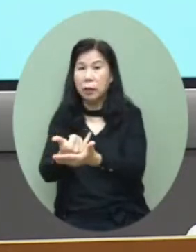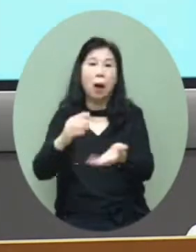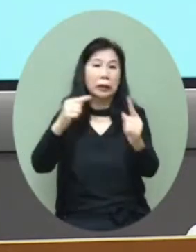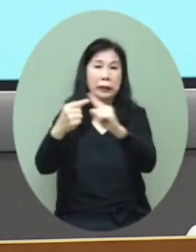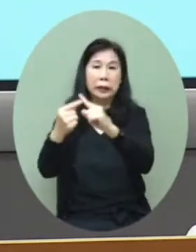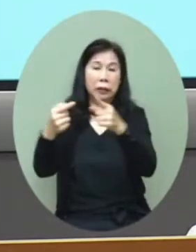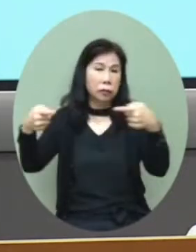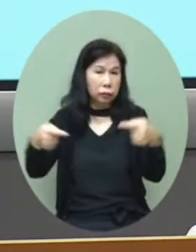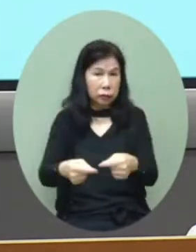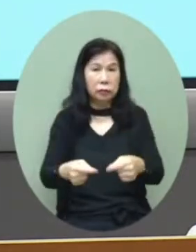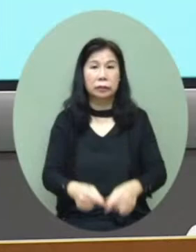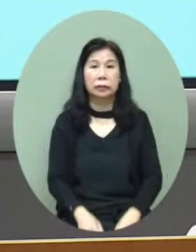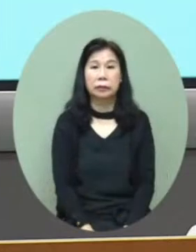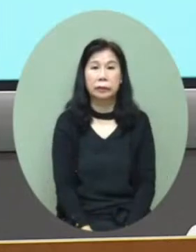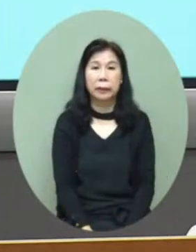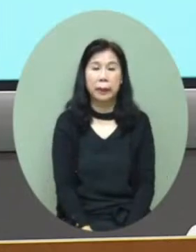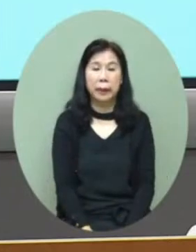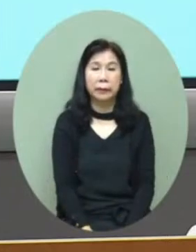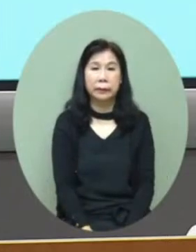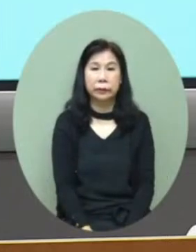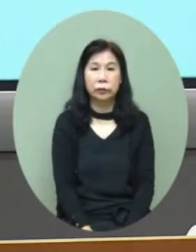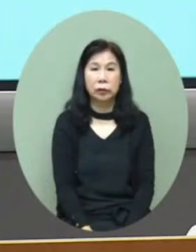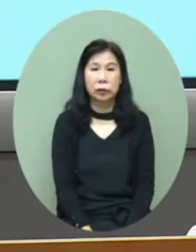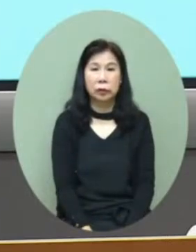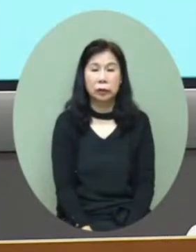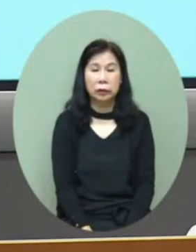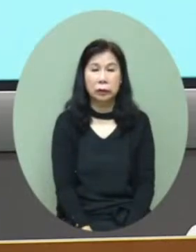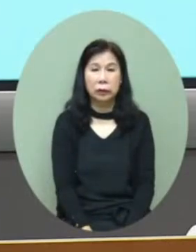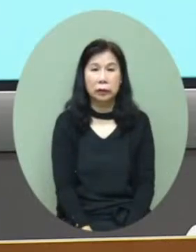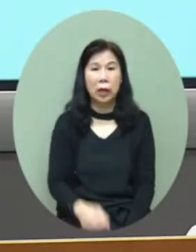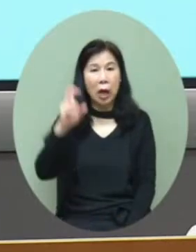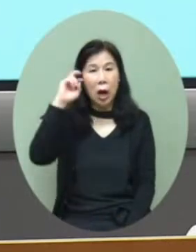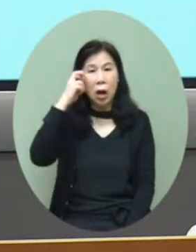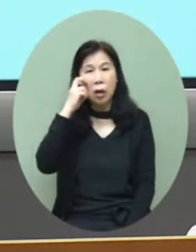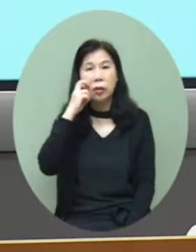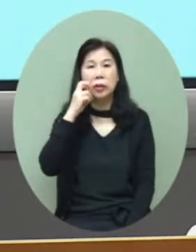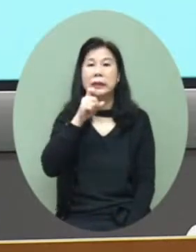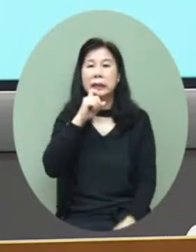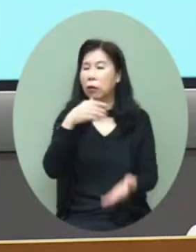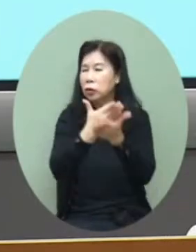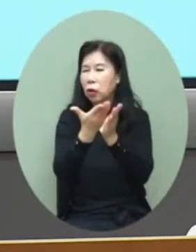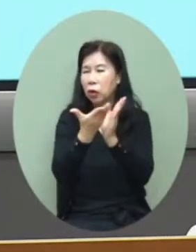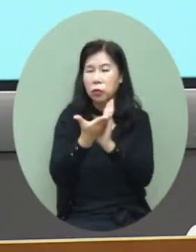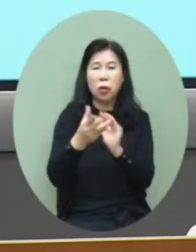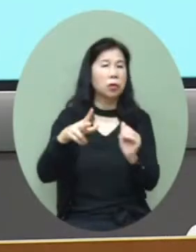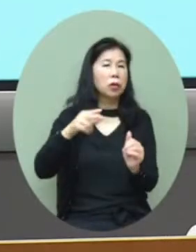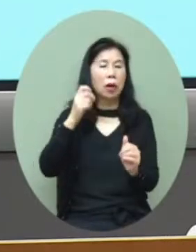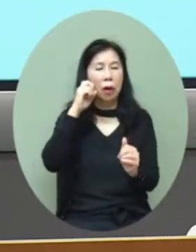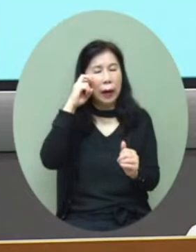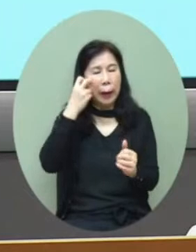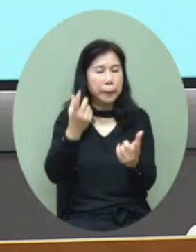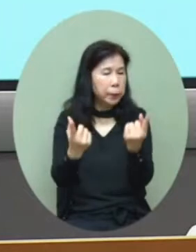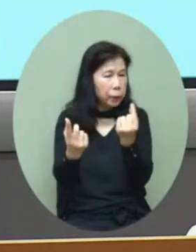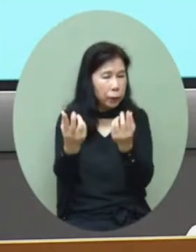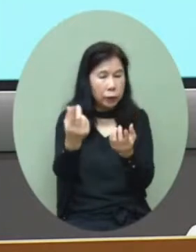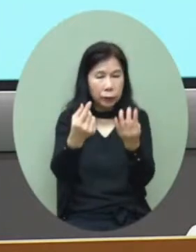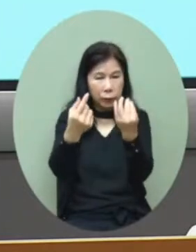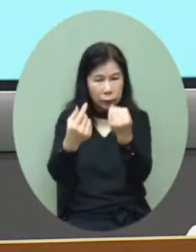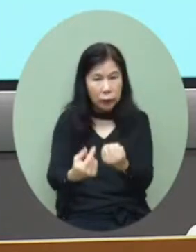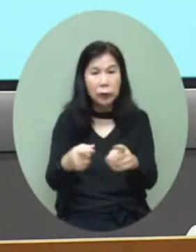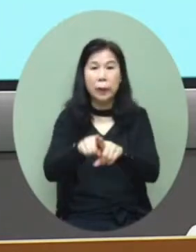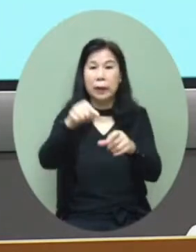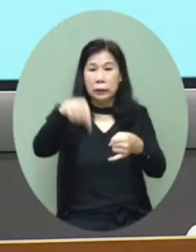is a composite of factors that we take into consideration in designing what